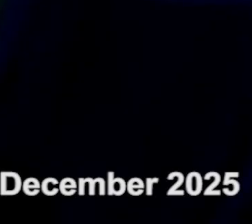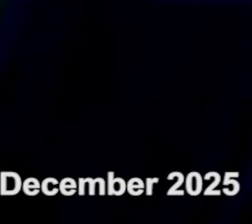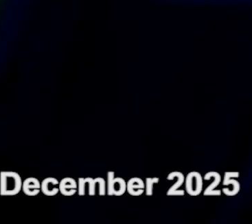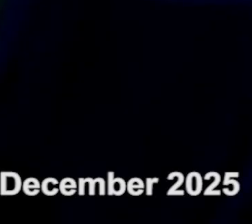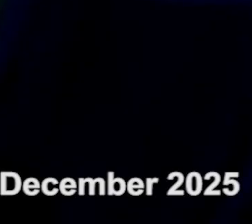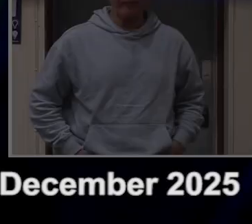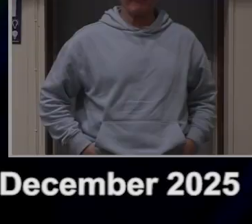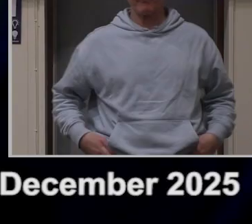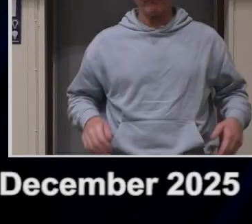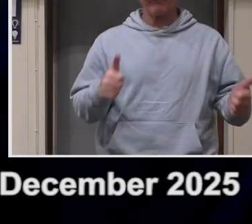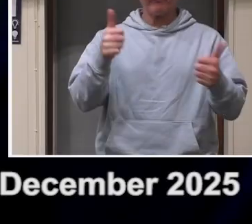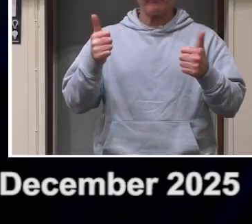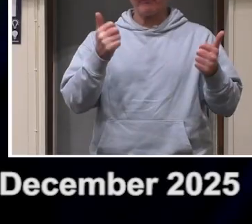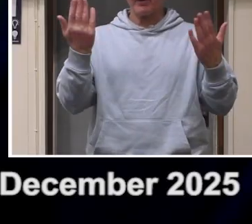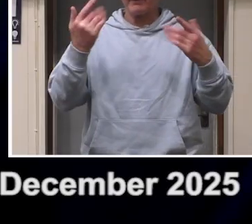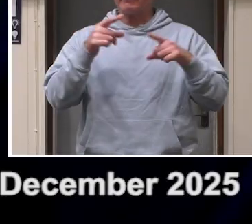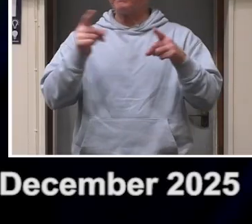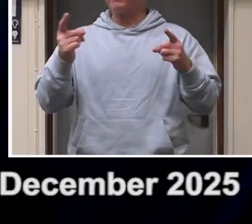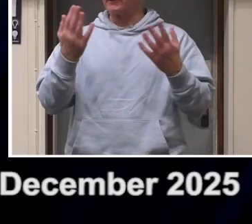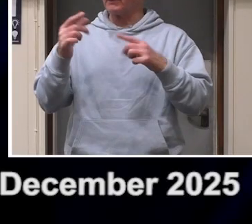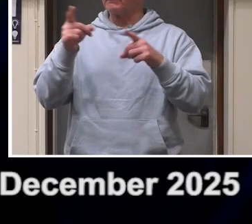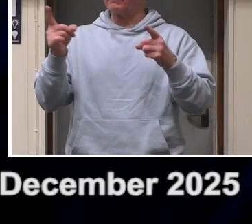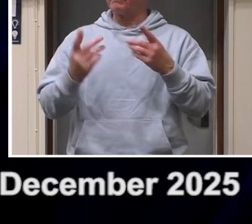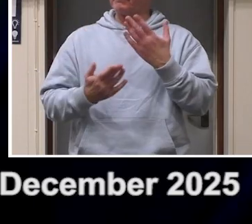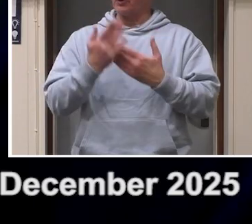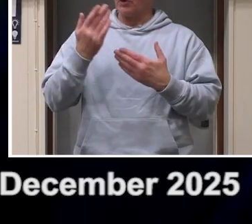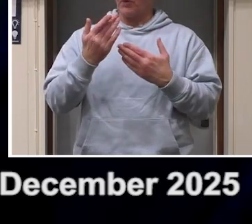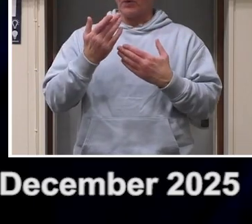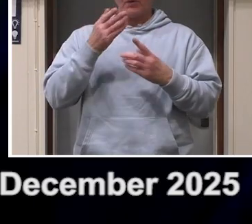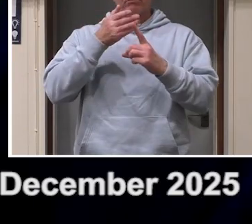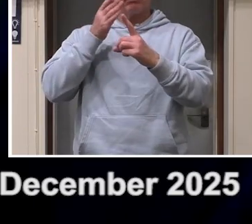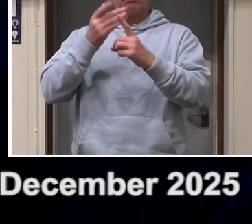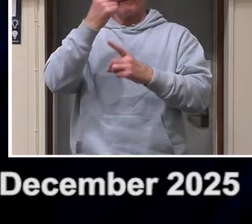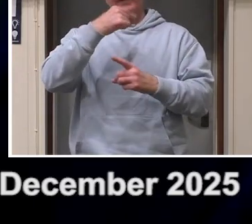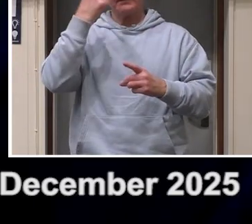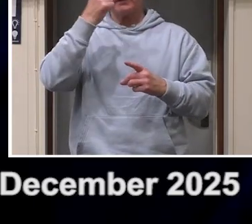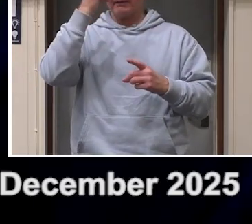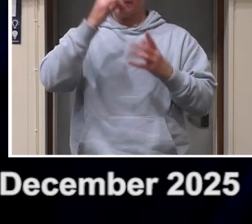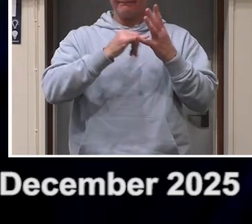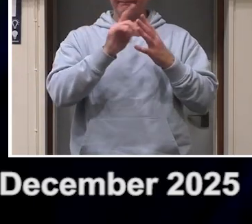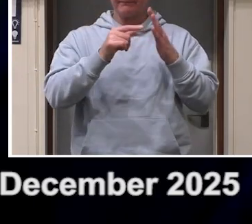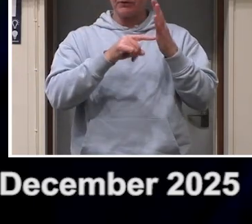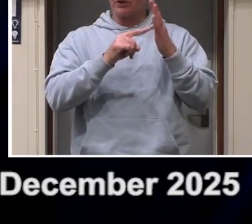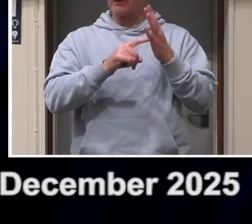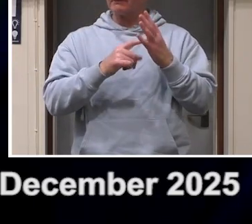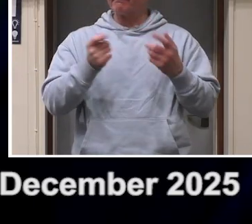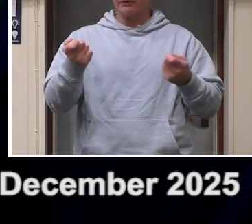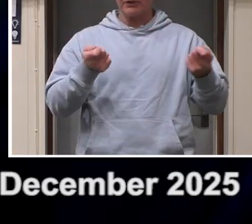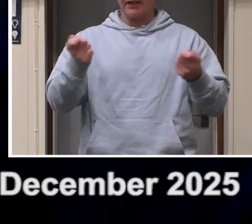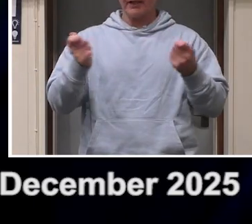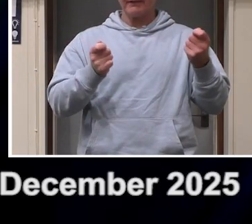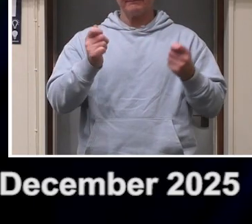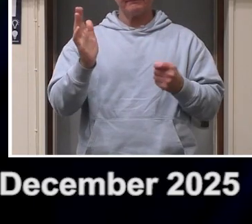Right, good evening folks, welcome. A few new faces, so welcome. My name's Scott, I am the Chair of the West Midlands branch of the Institute of